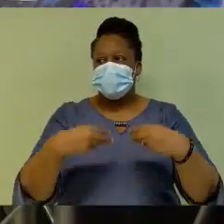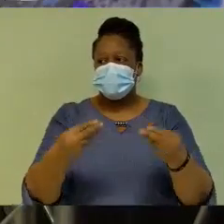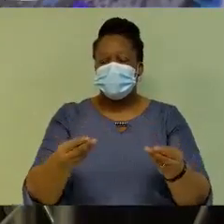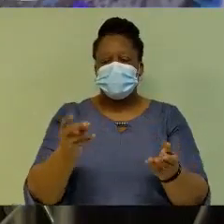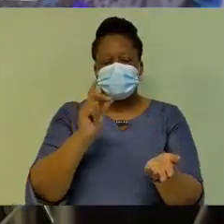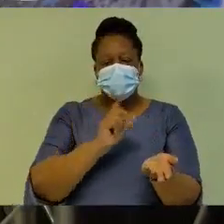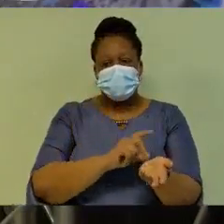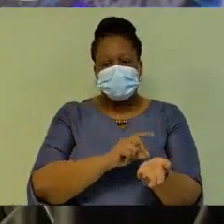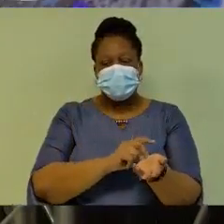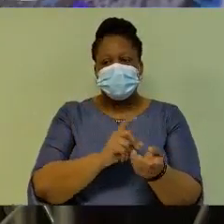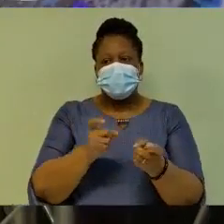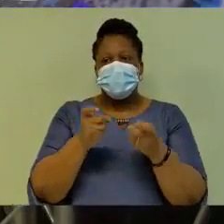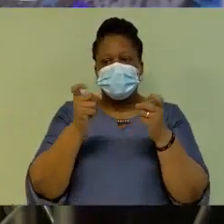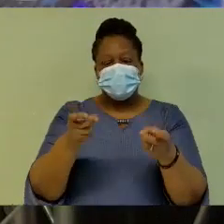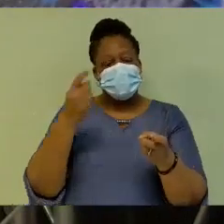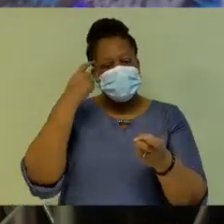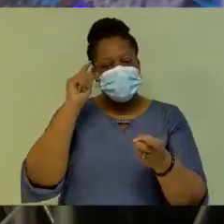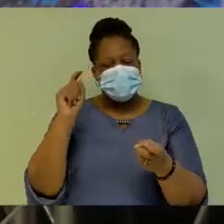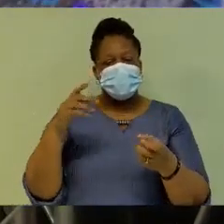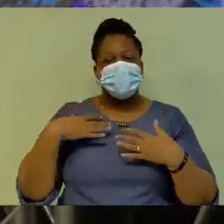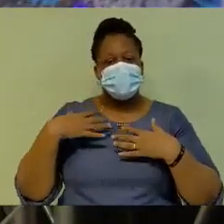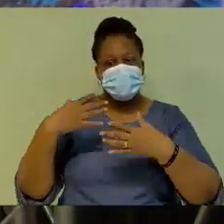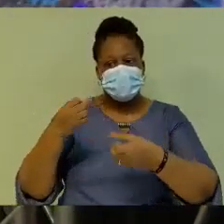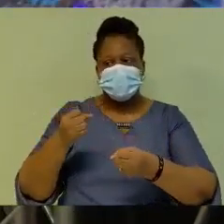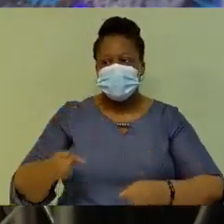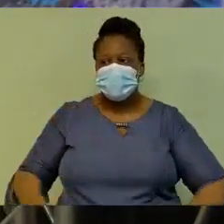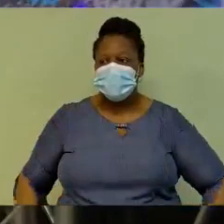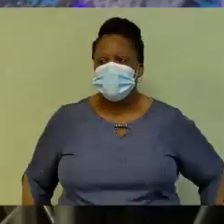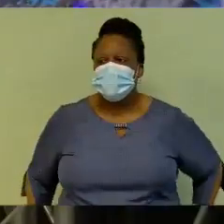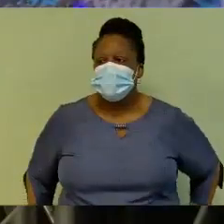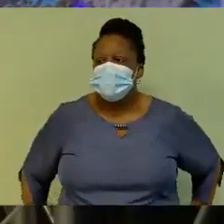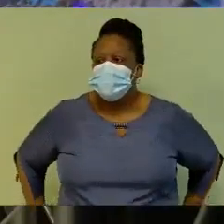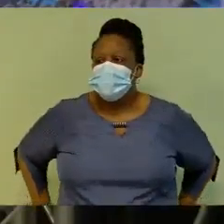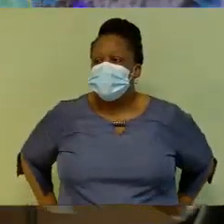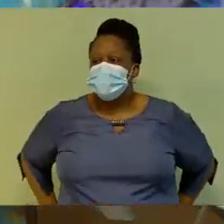Dr. Hazel Laws. Mr. Samtani.